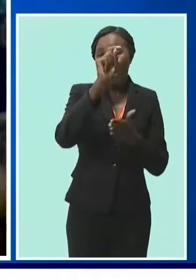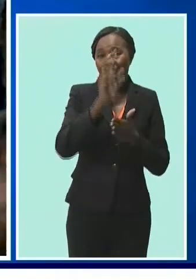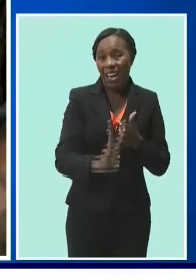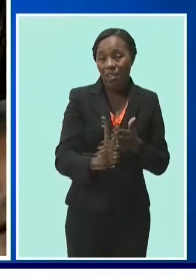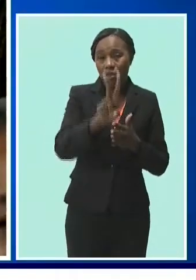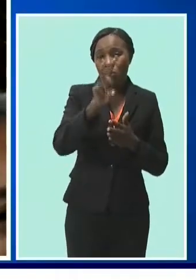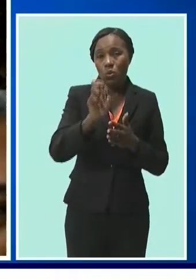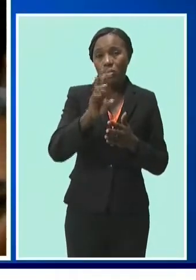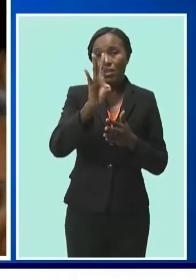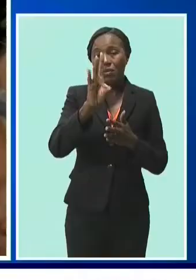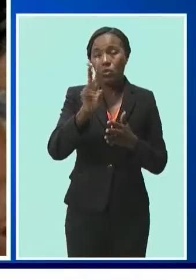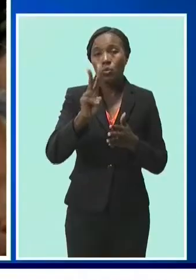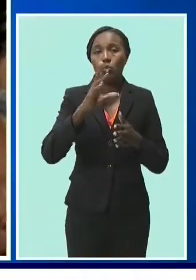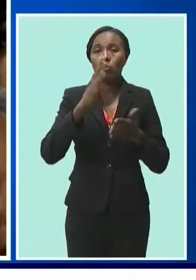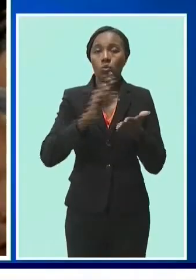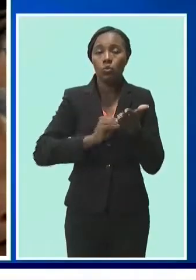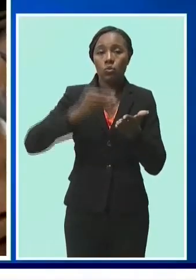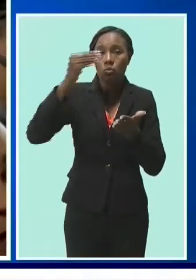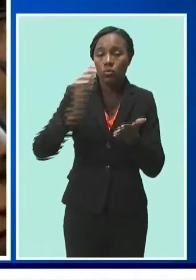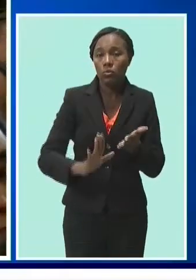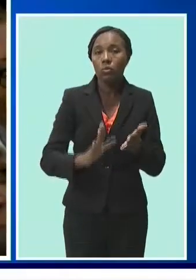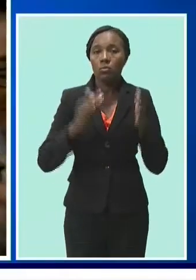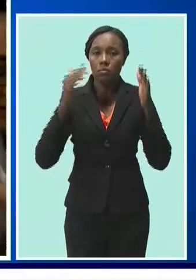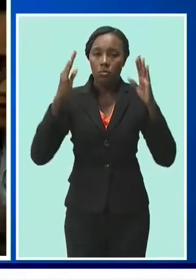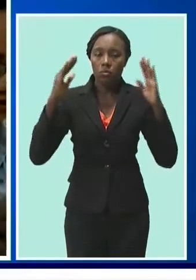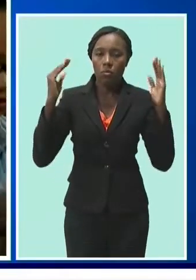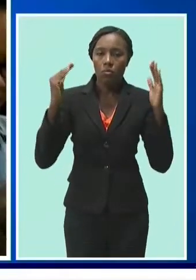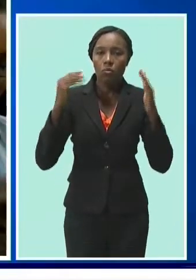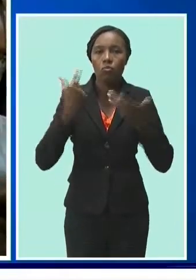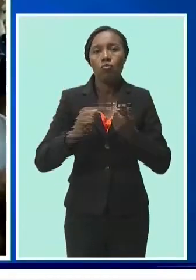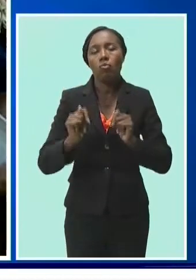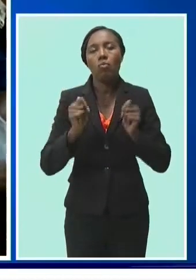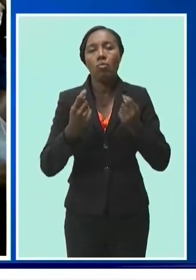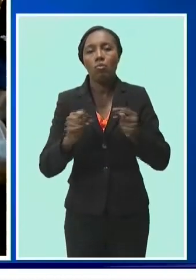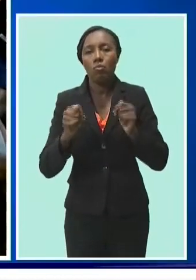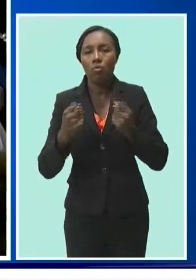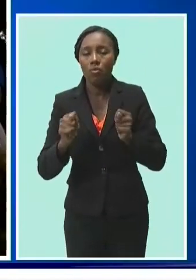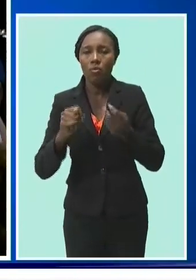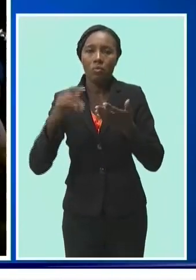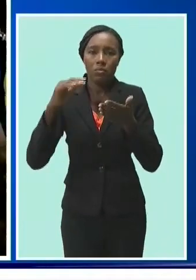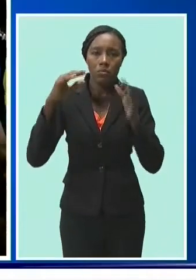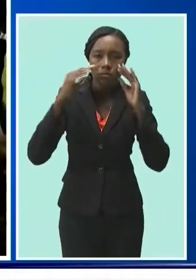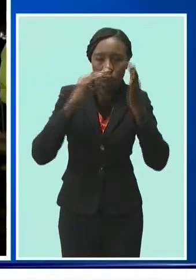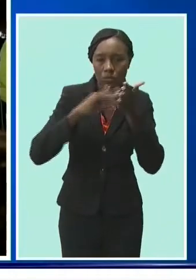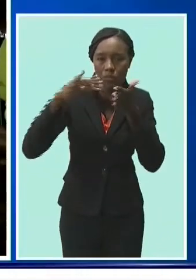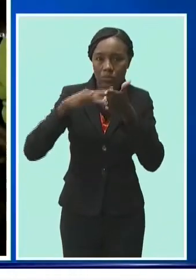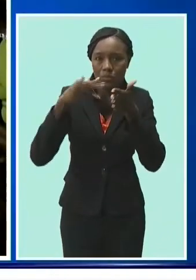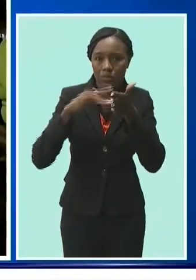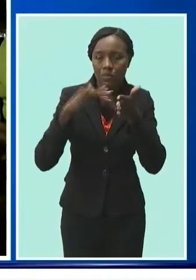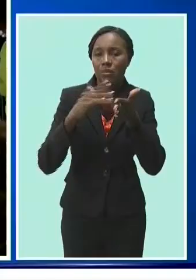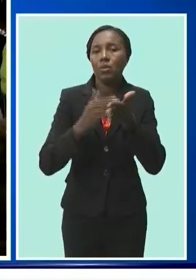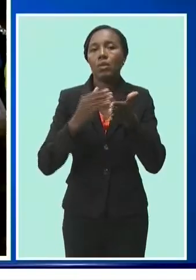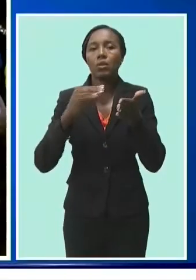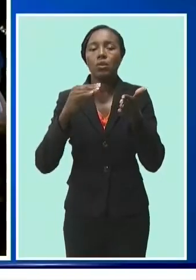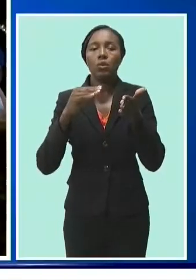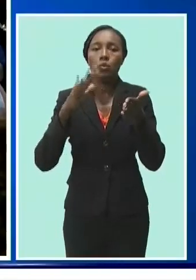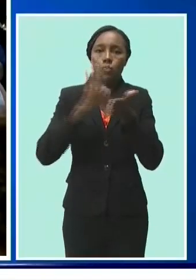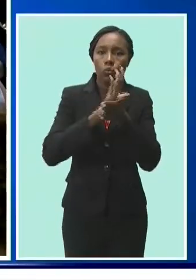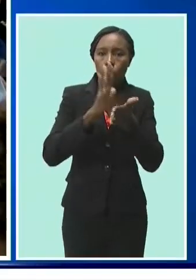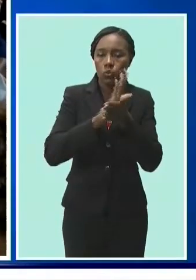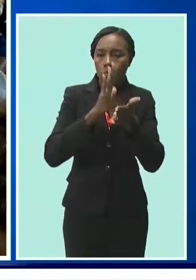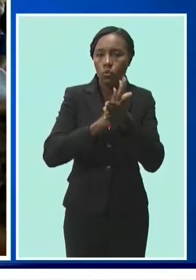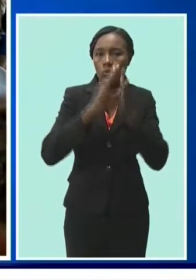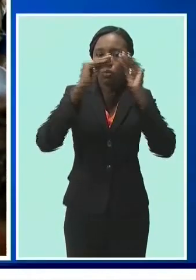students pursuing certificates in six areas at the Erdison Teachers Training College this year are female. It's a statistic that